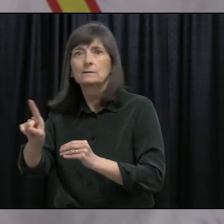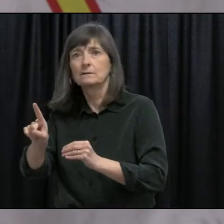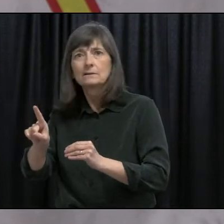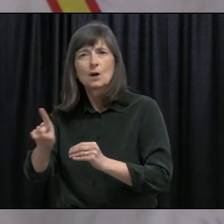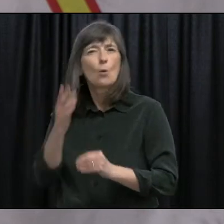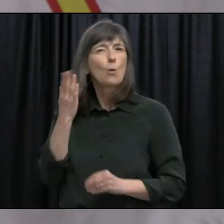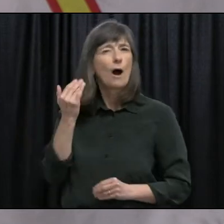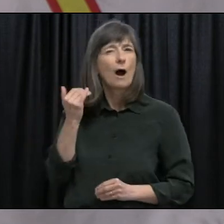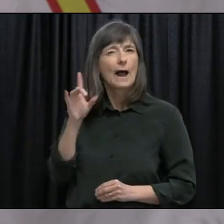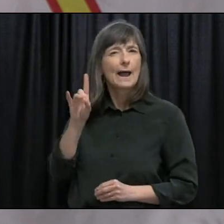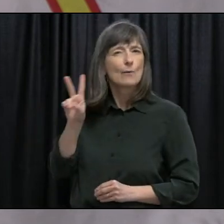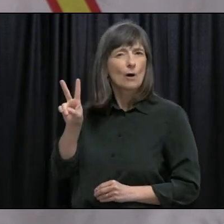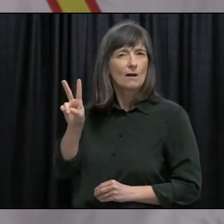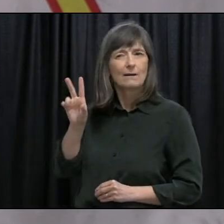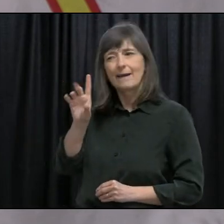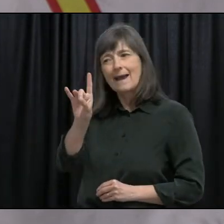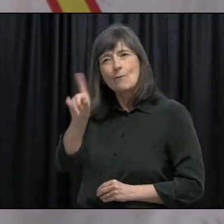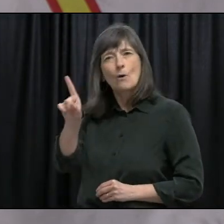context, because